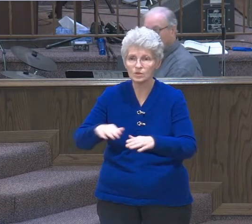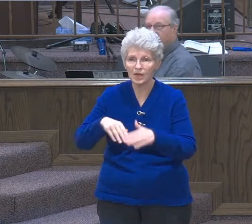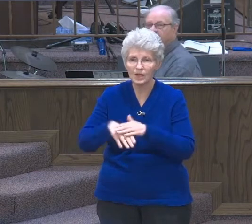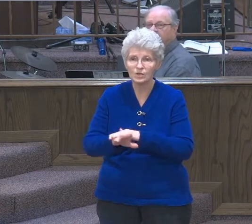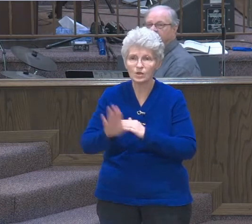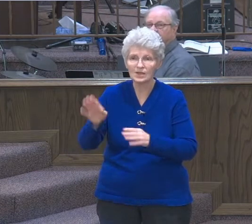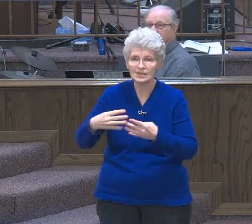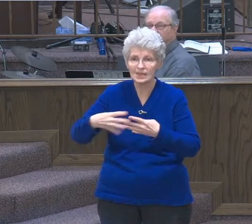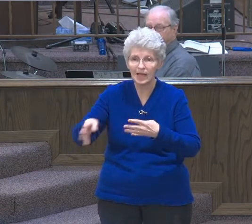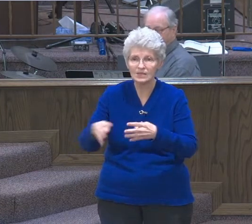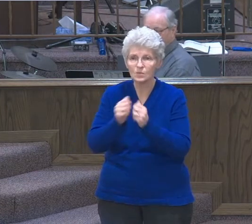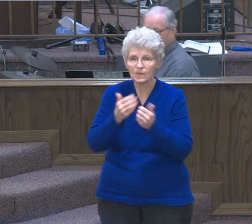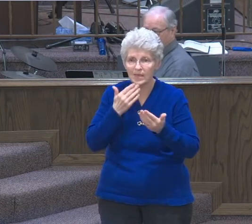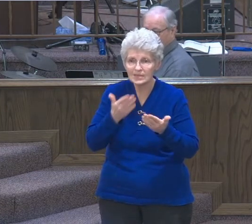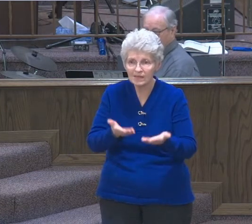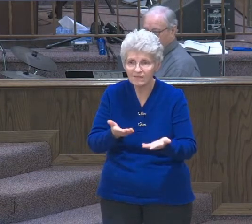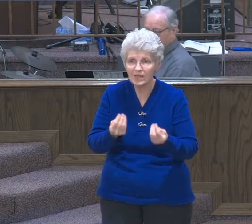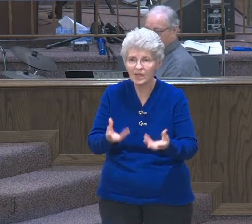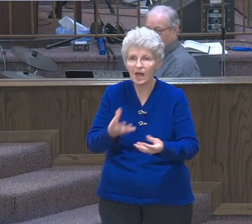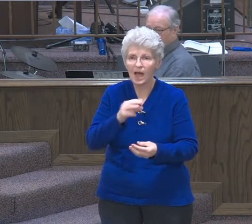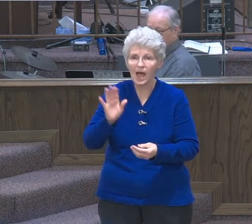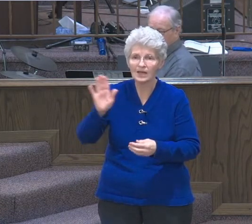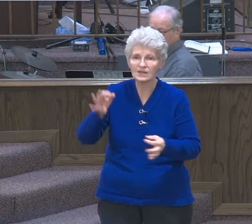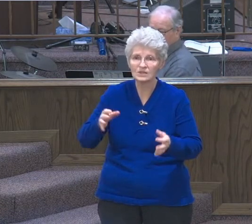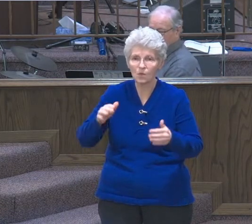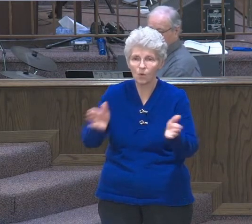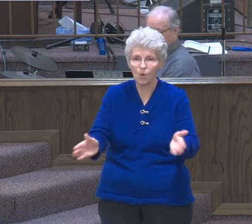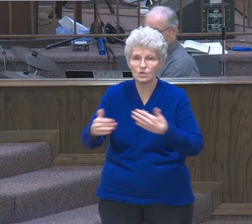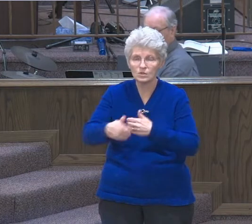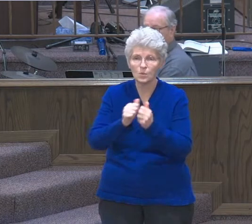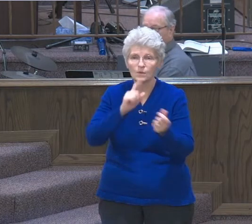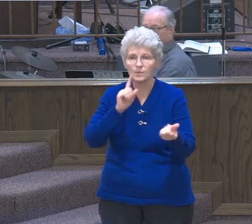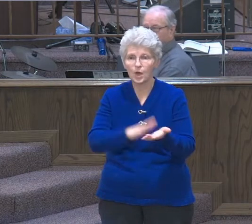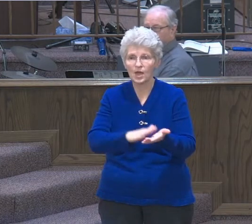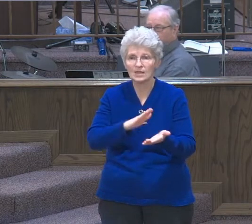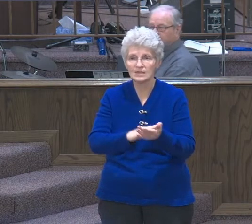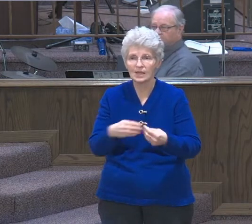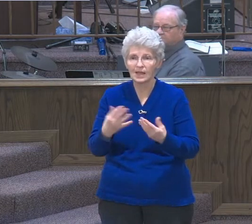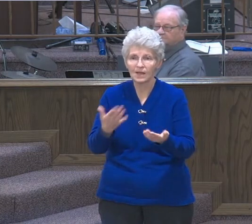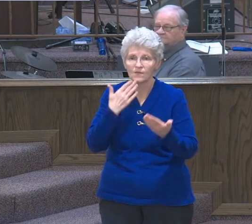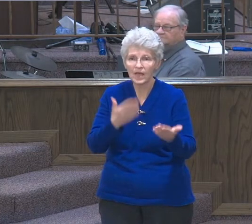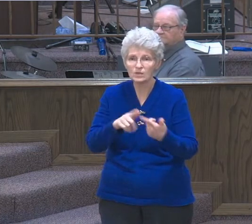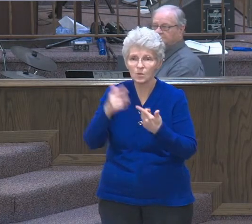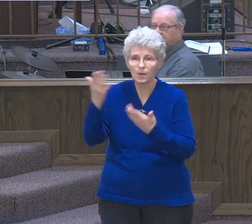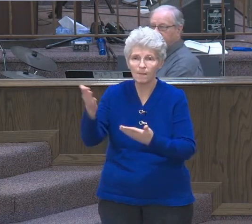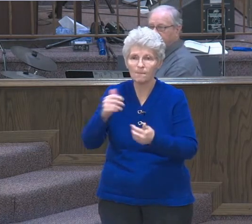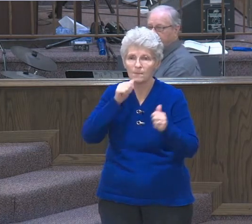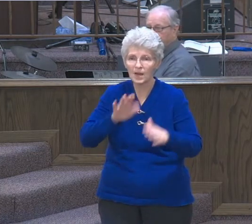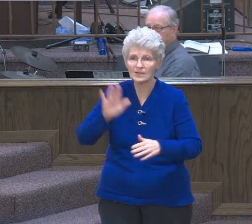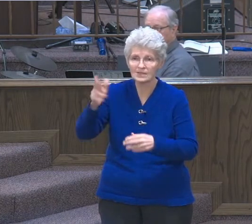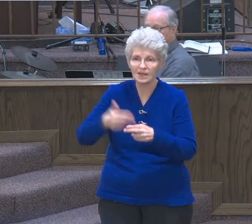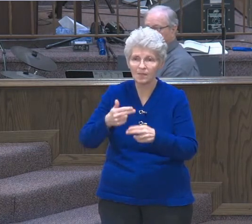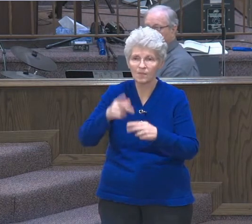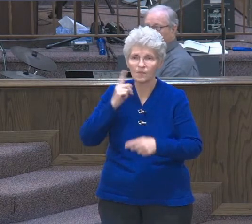with thanksgiving and his courts with praise. Give thanks to him. Bless his name, for the Lord